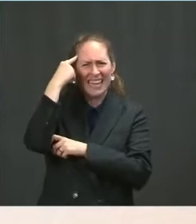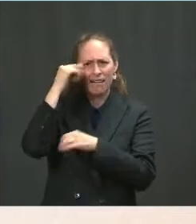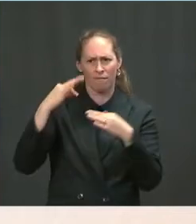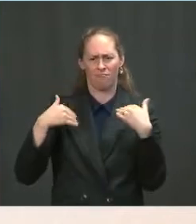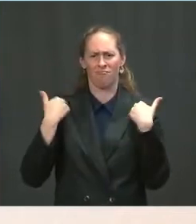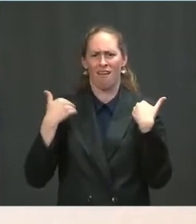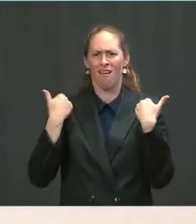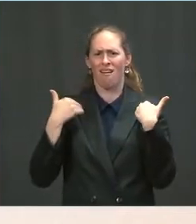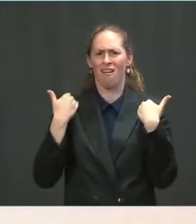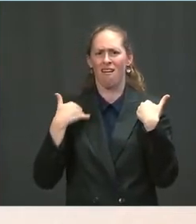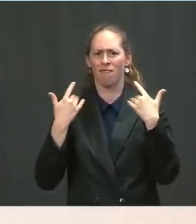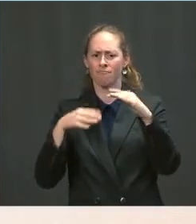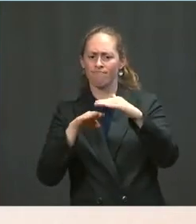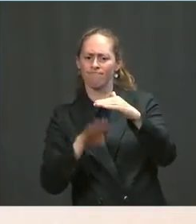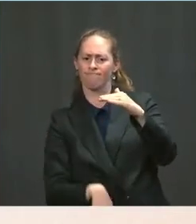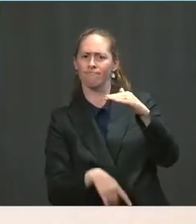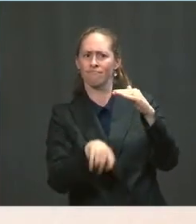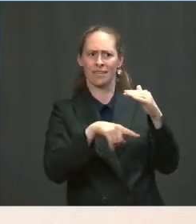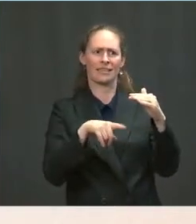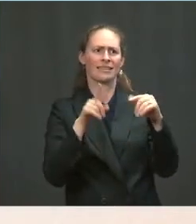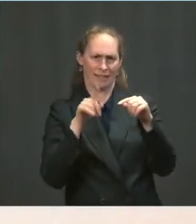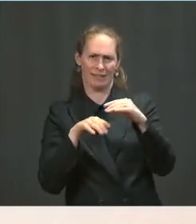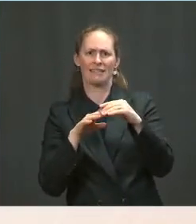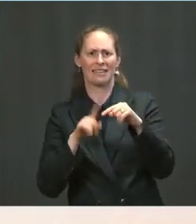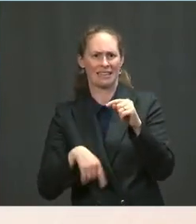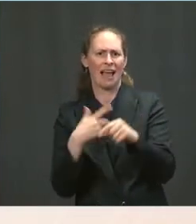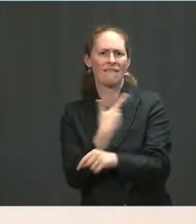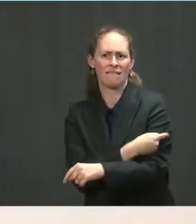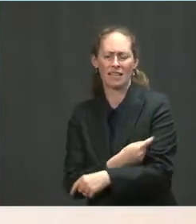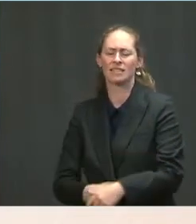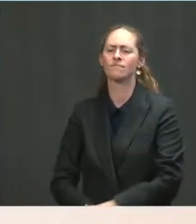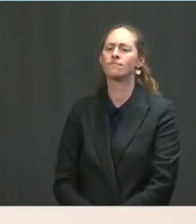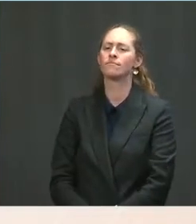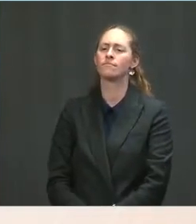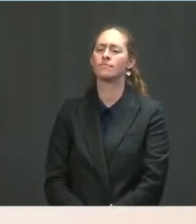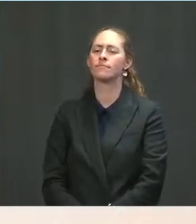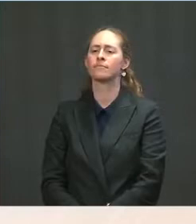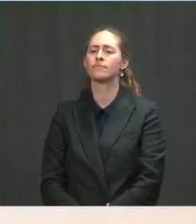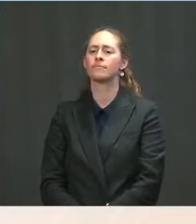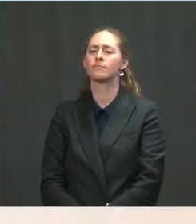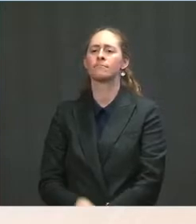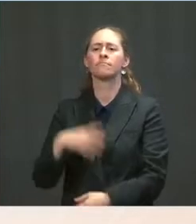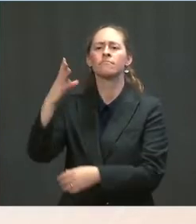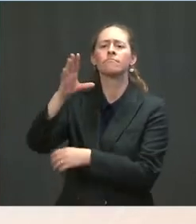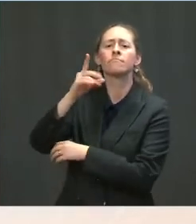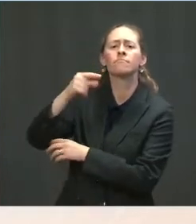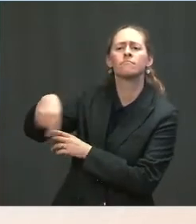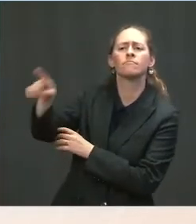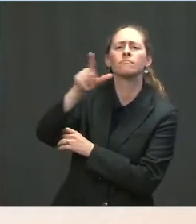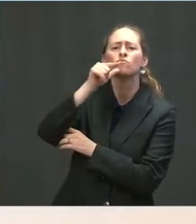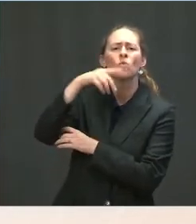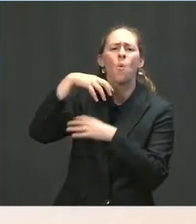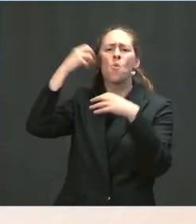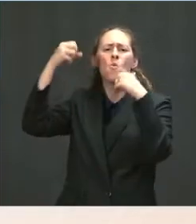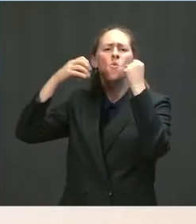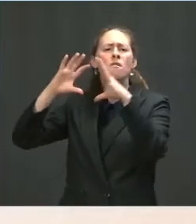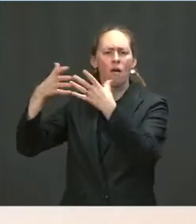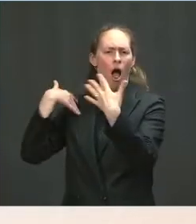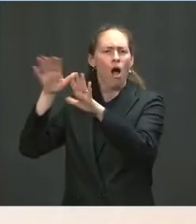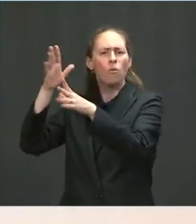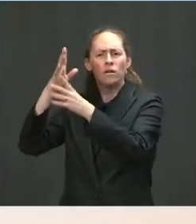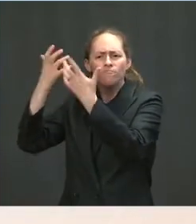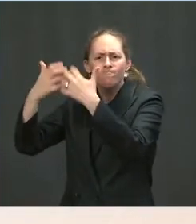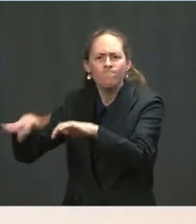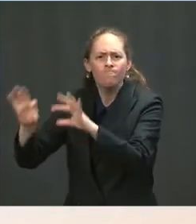about our grandparents, right? We're talking about older people in our lives that we want to make sure are taken care of. And so that is, if